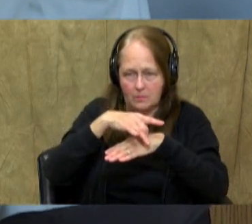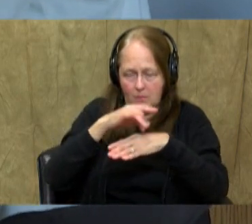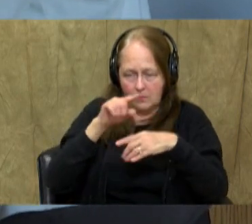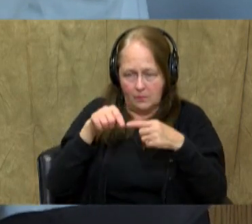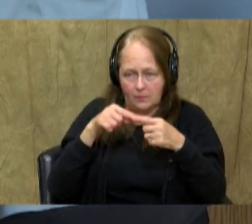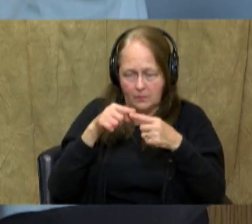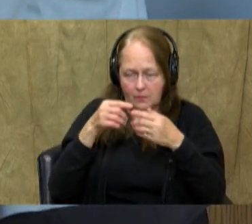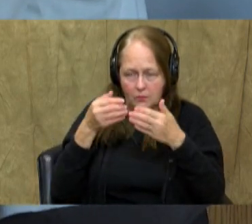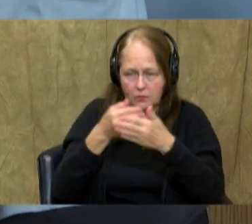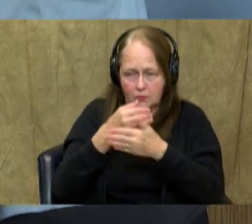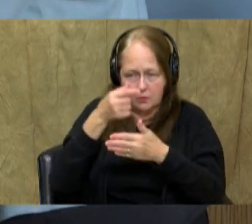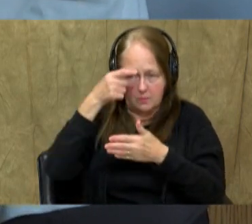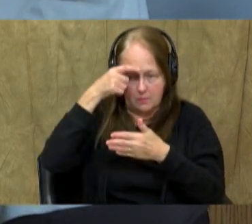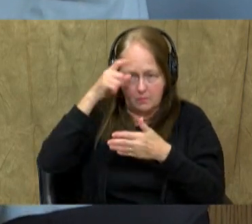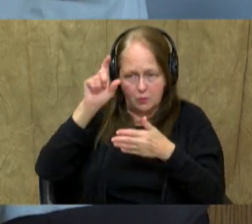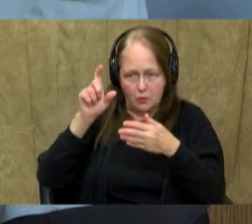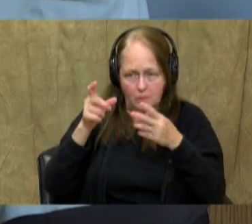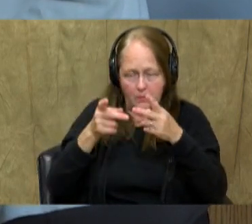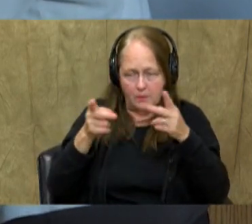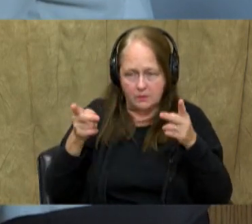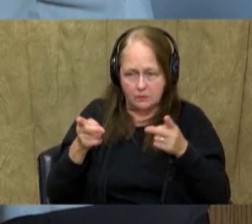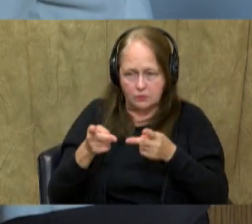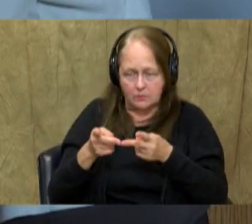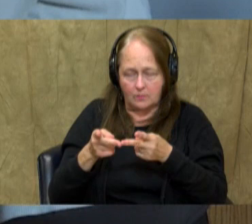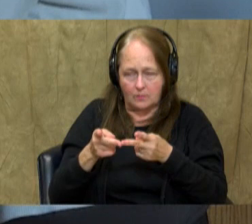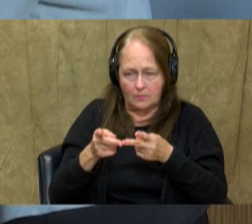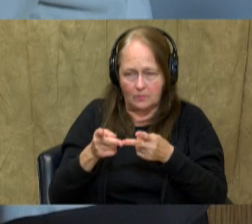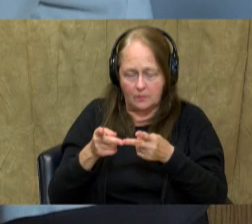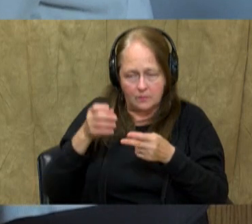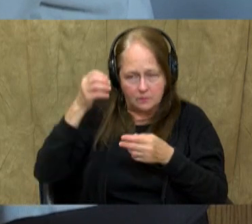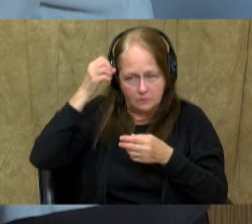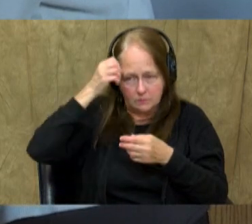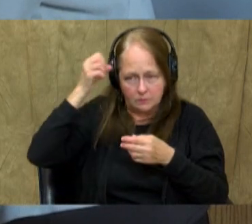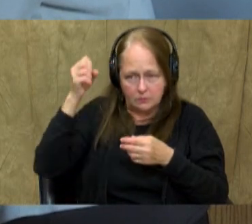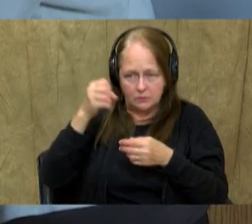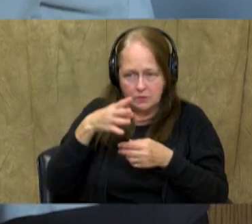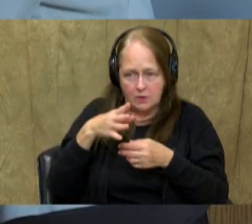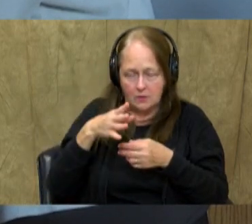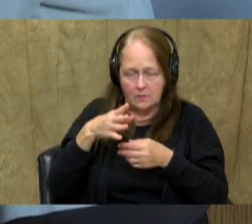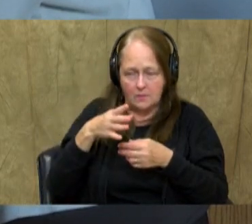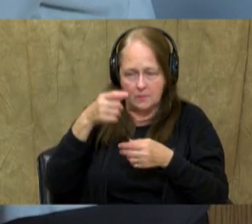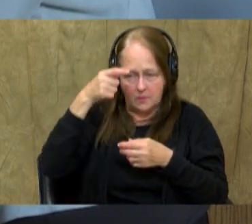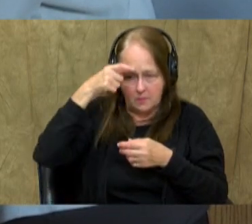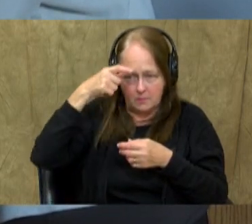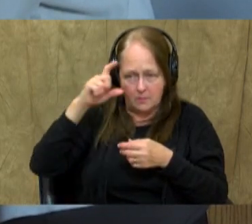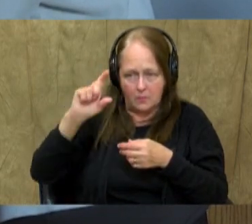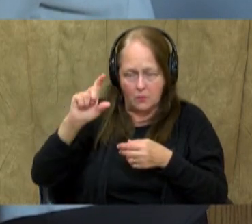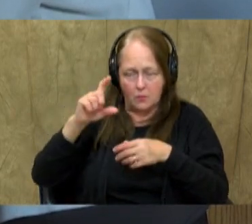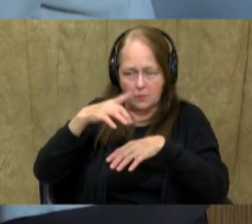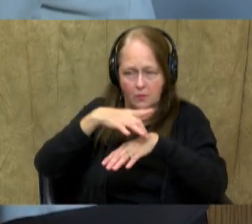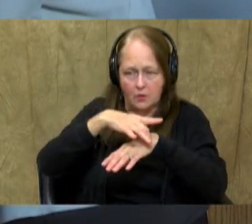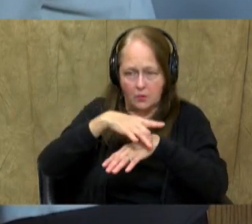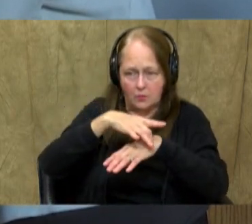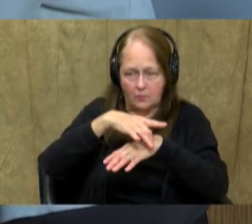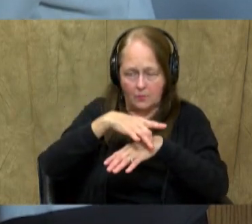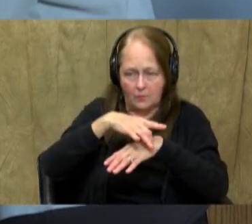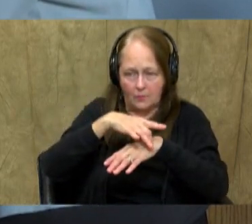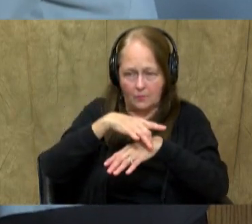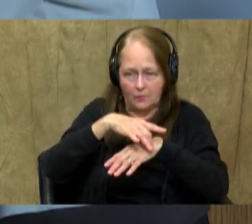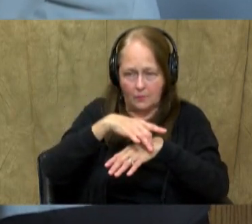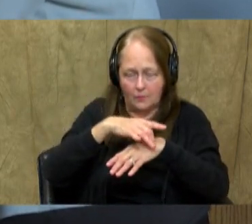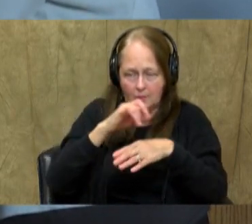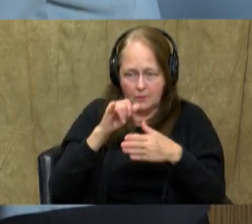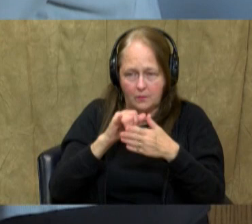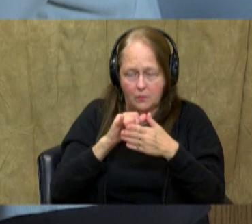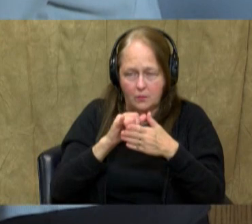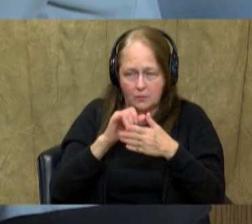This is new moon position. This is the sun, the moon, the earth.